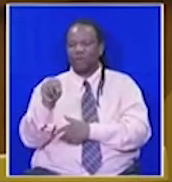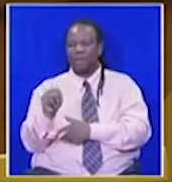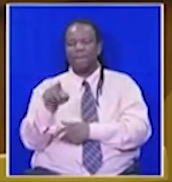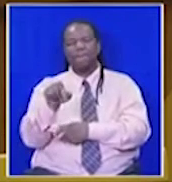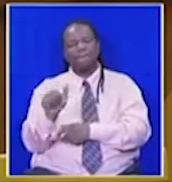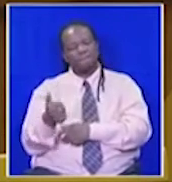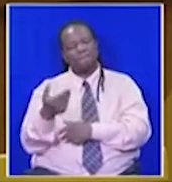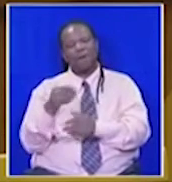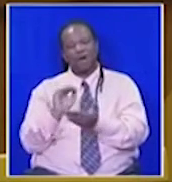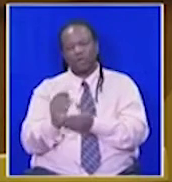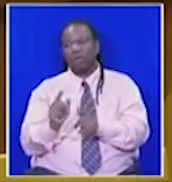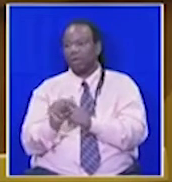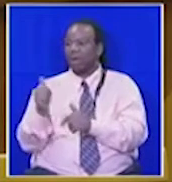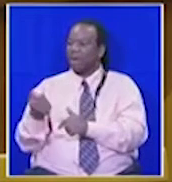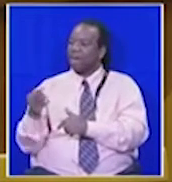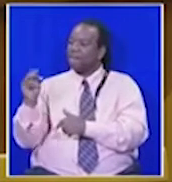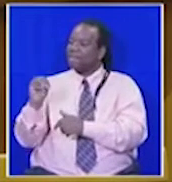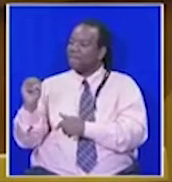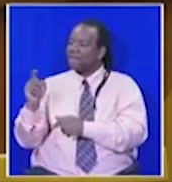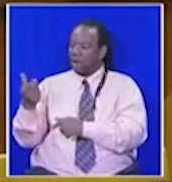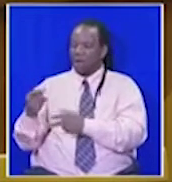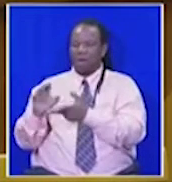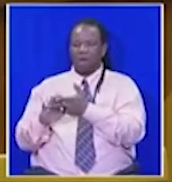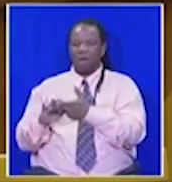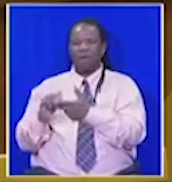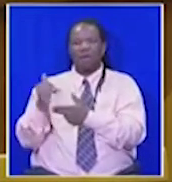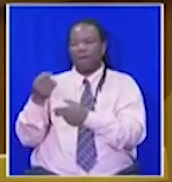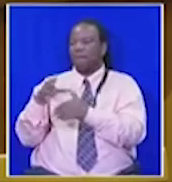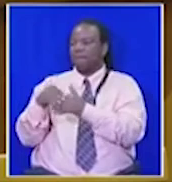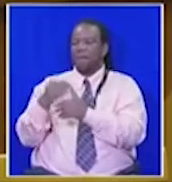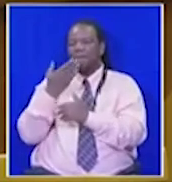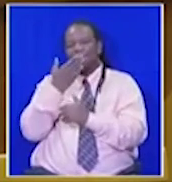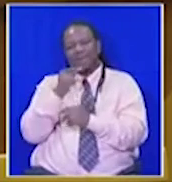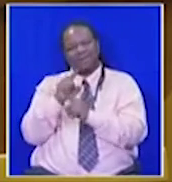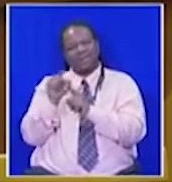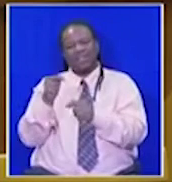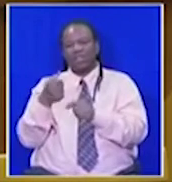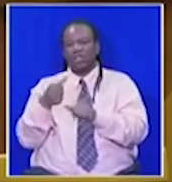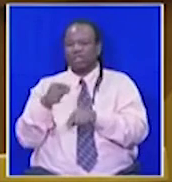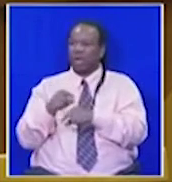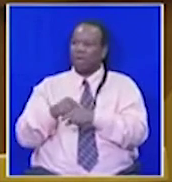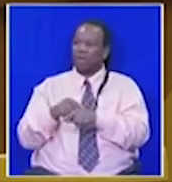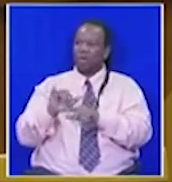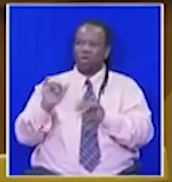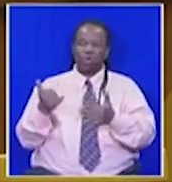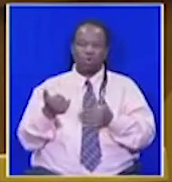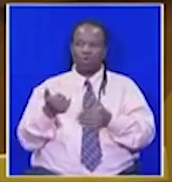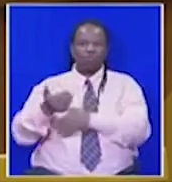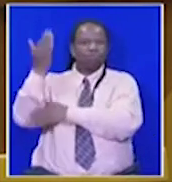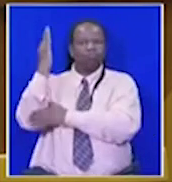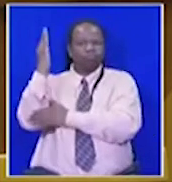Mania and to Honourable Fig is please help us to differentiate between grandstanding and electioneering and